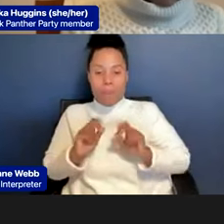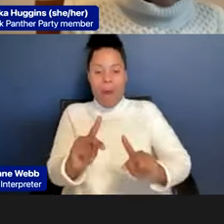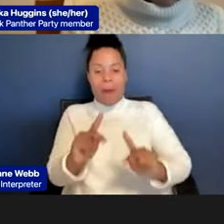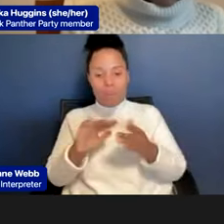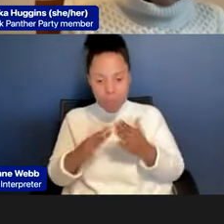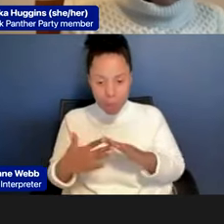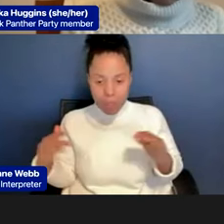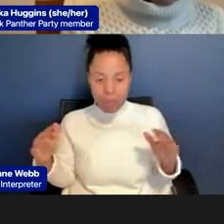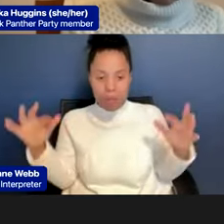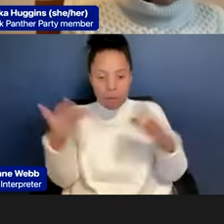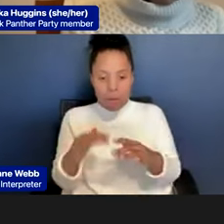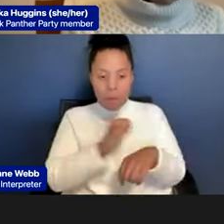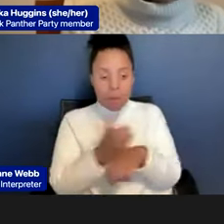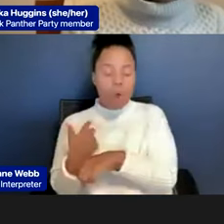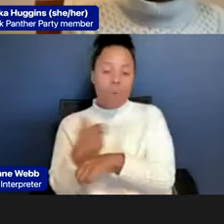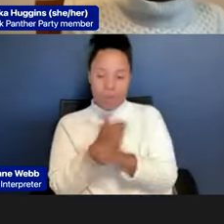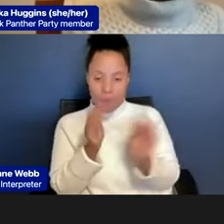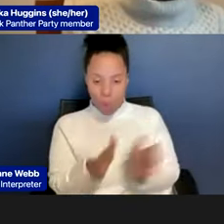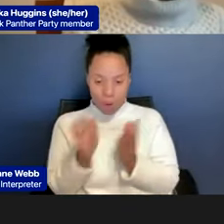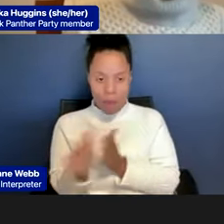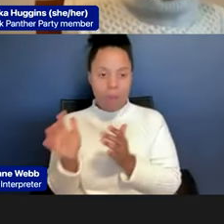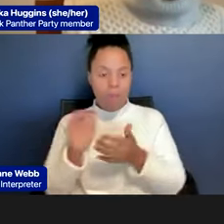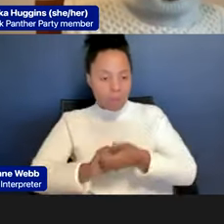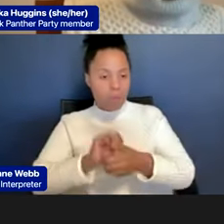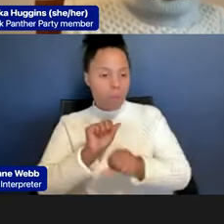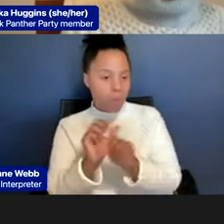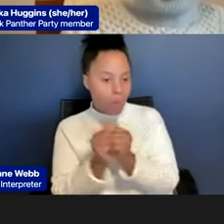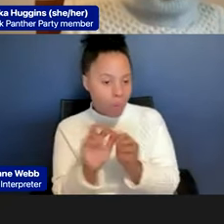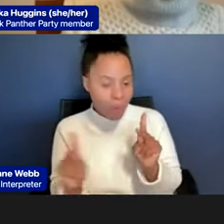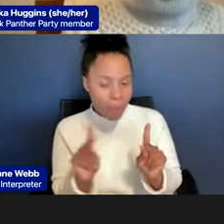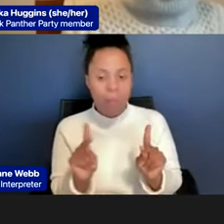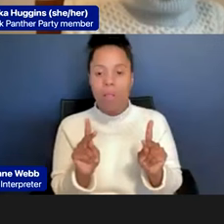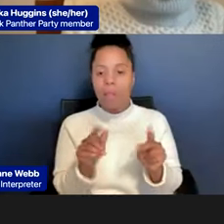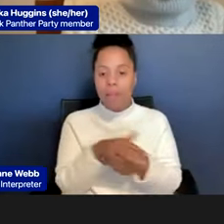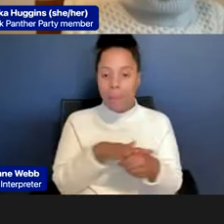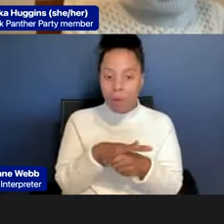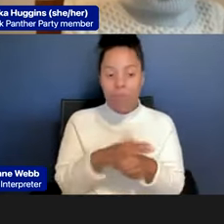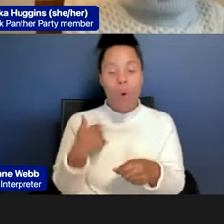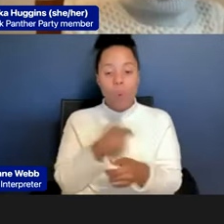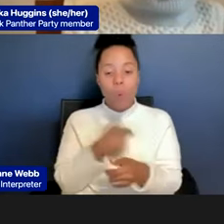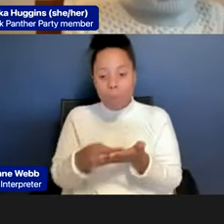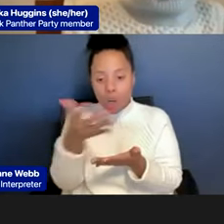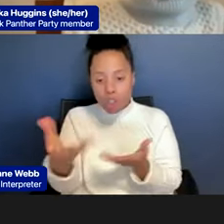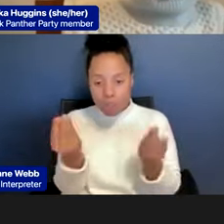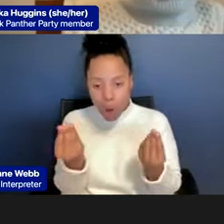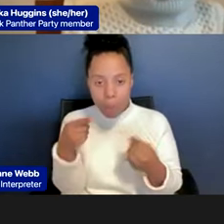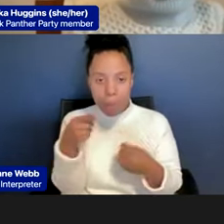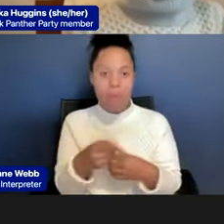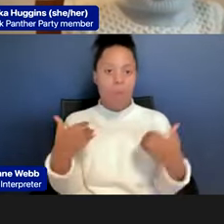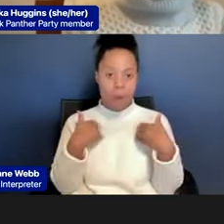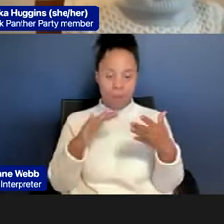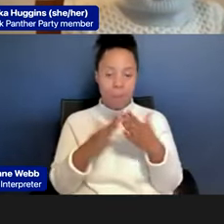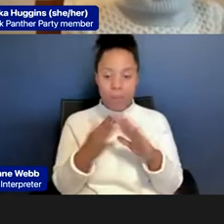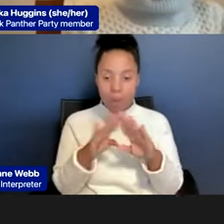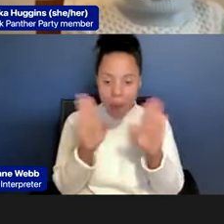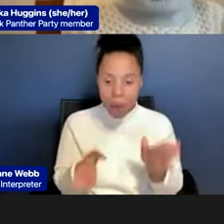We've organized with people in the neighborhood. We purchased property in the community. We have a community house. We're about to try to